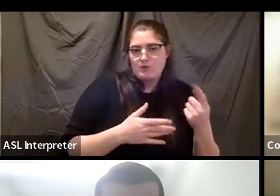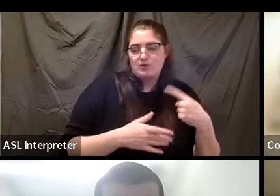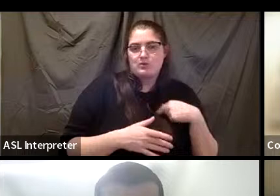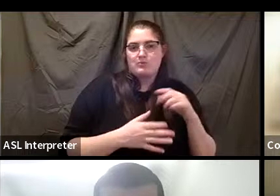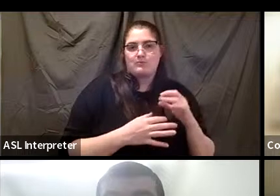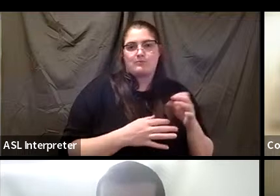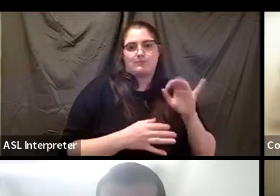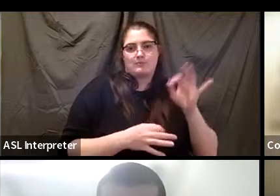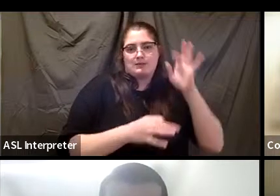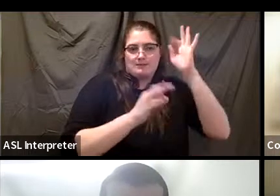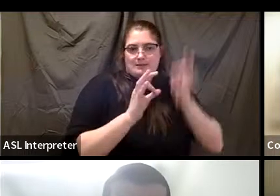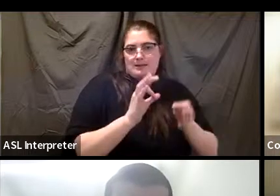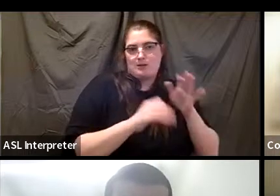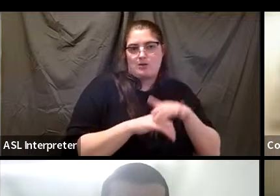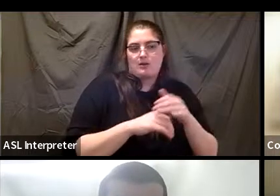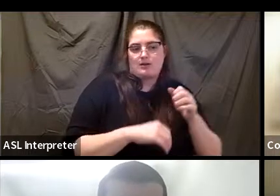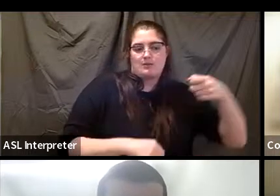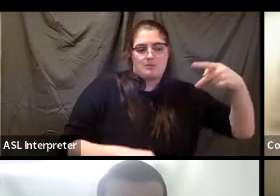building.